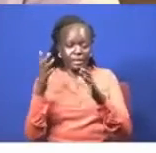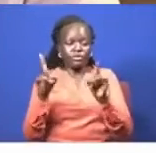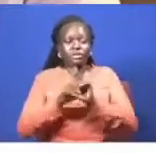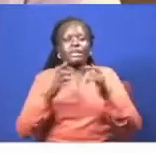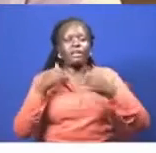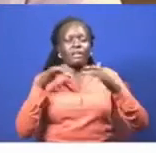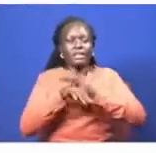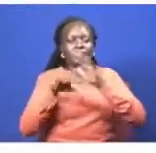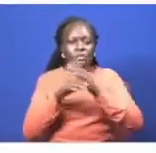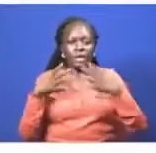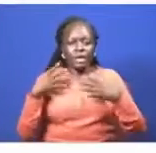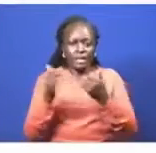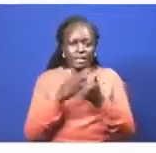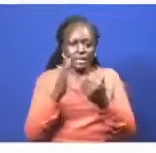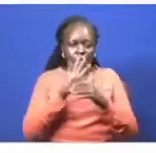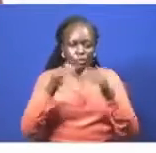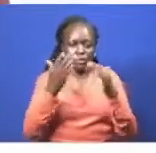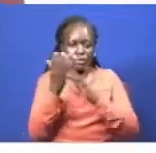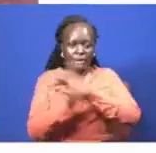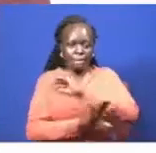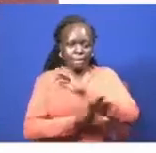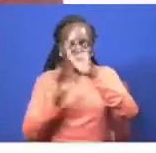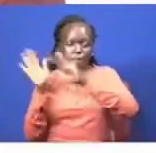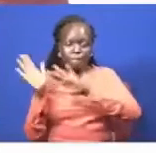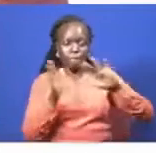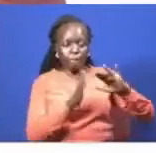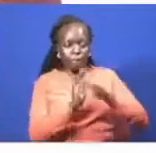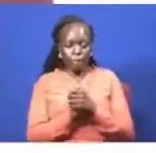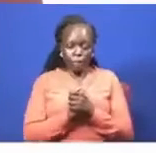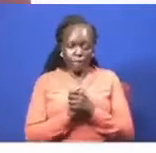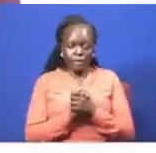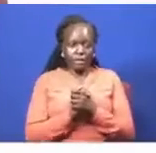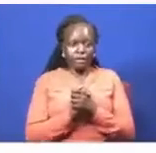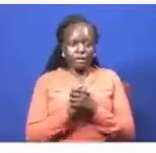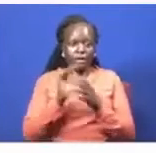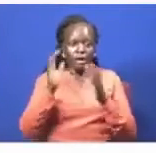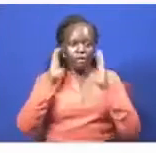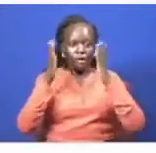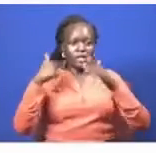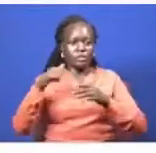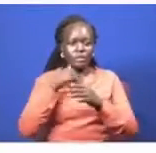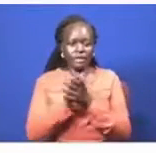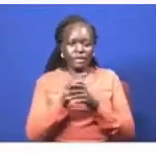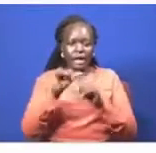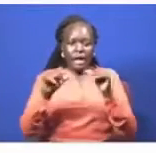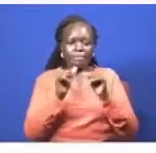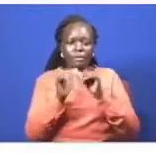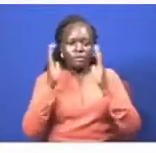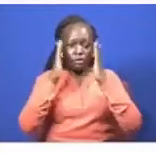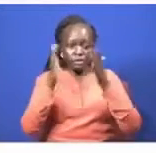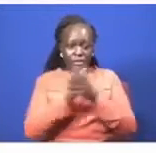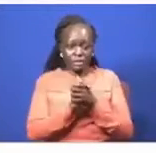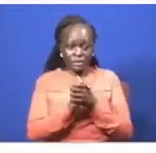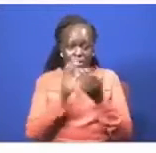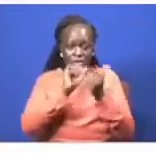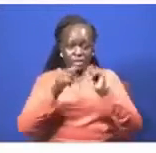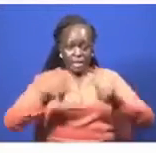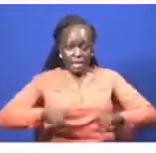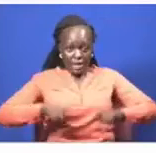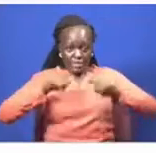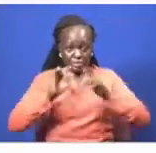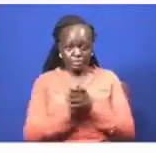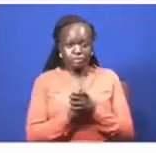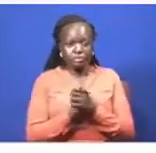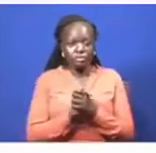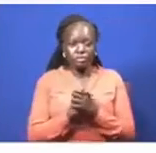healthcare across the continent. Our mission in Safaricom is about transforming lives. And when we talk about transforming lives, what